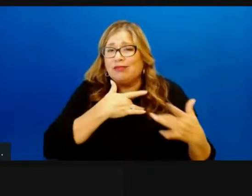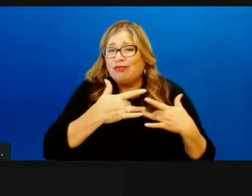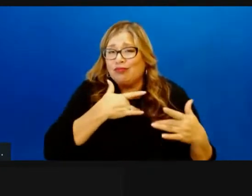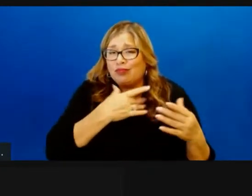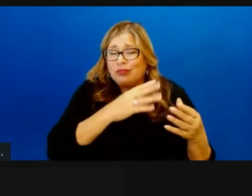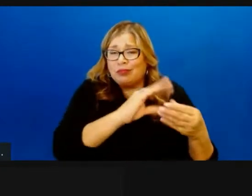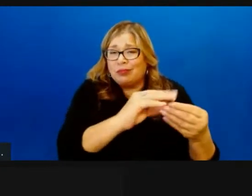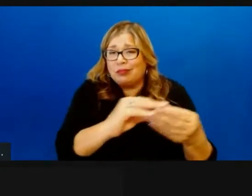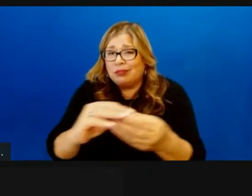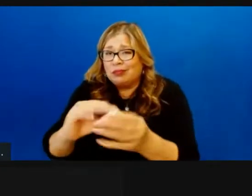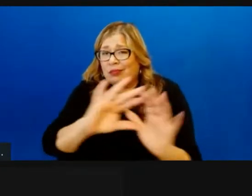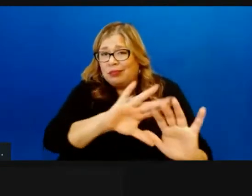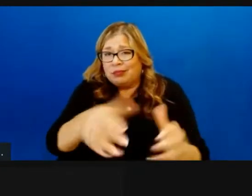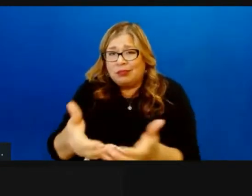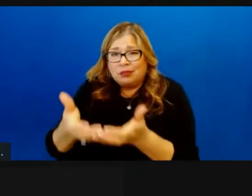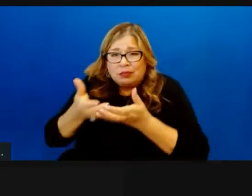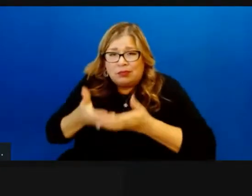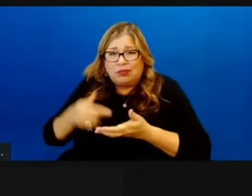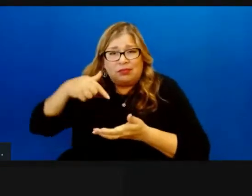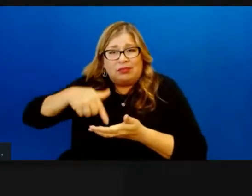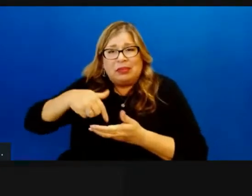well. But